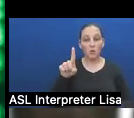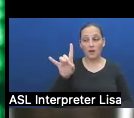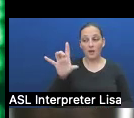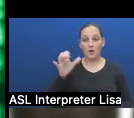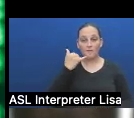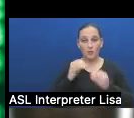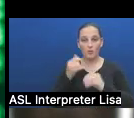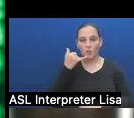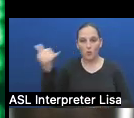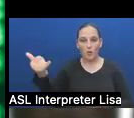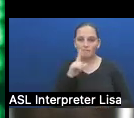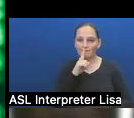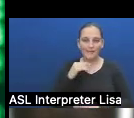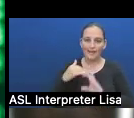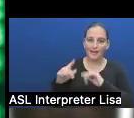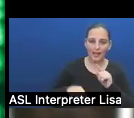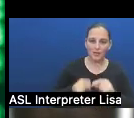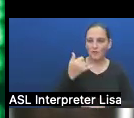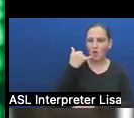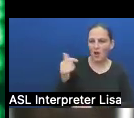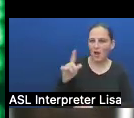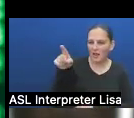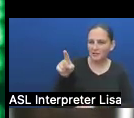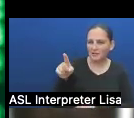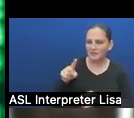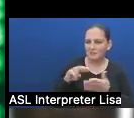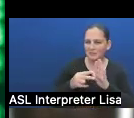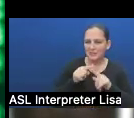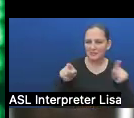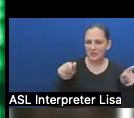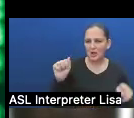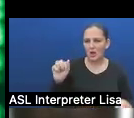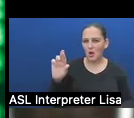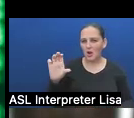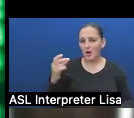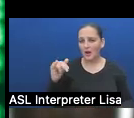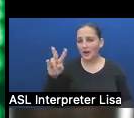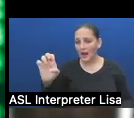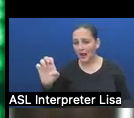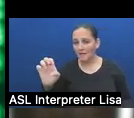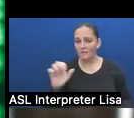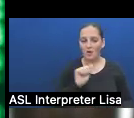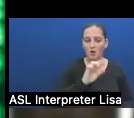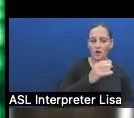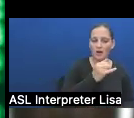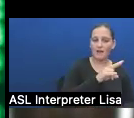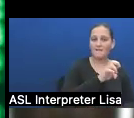take email, but you need to be asking for clarification on this archive construction. But